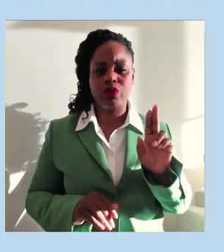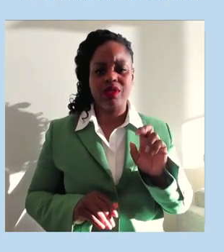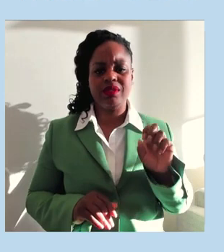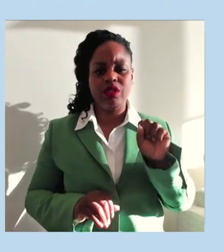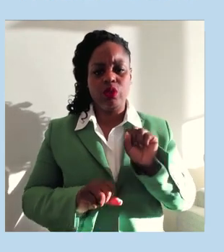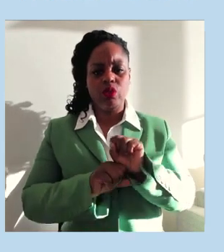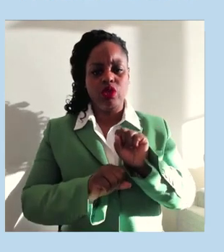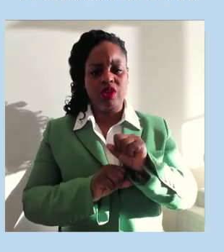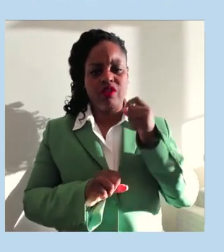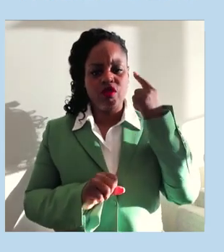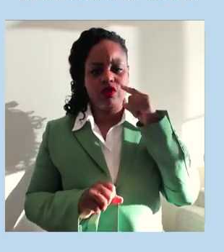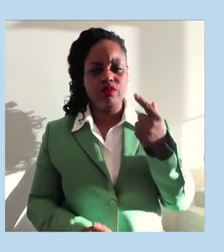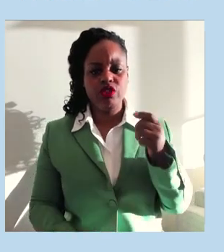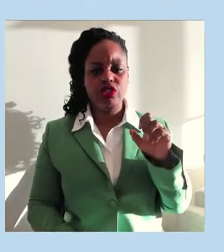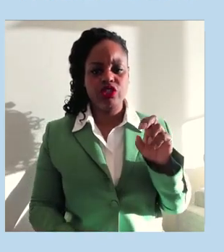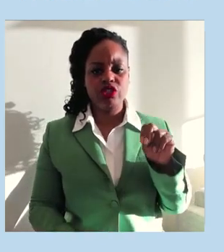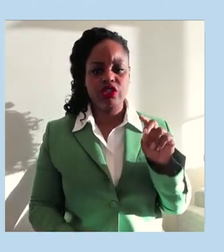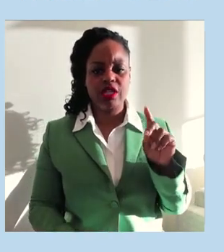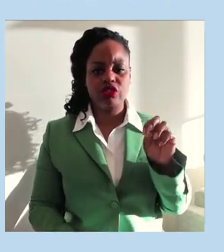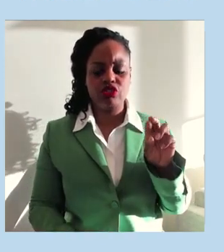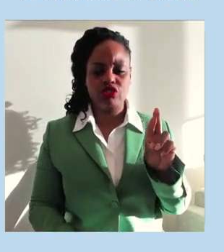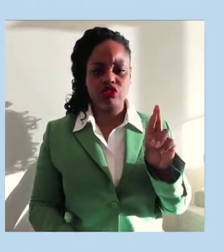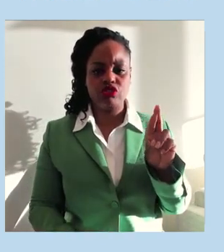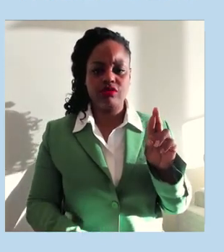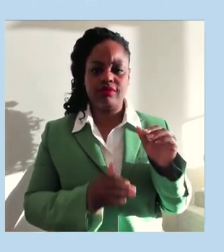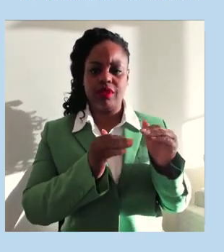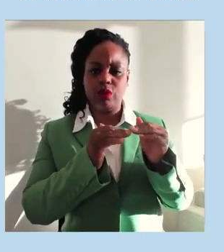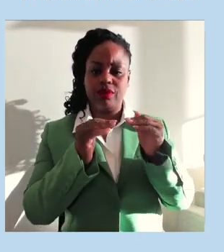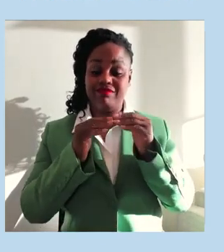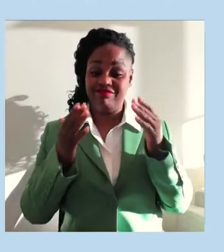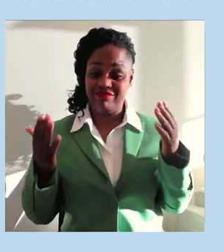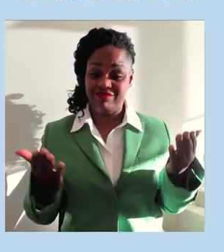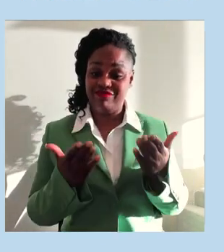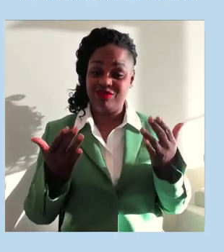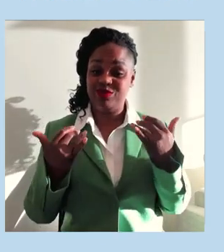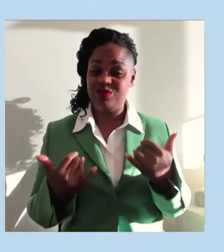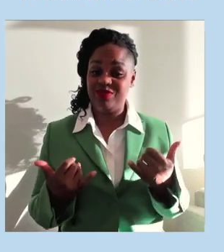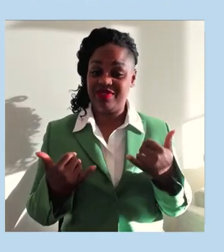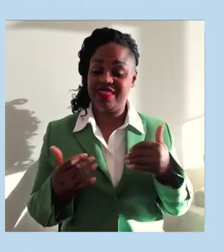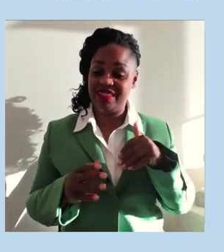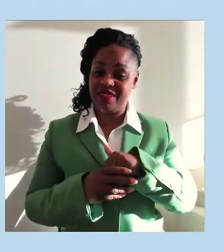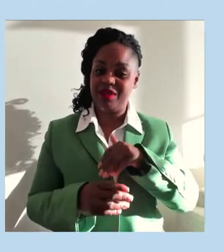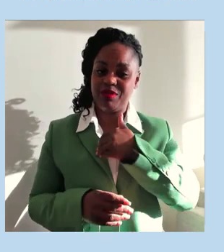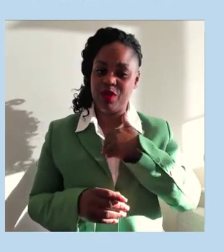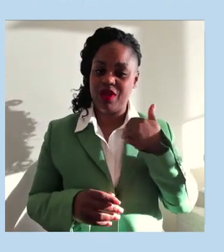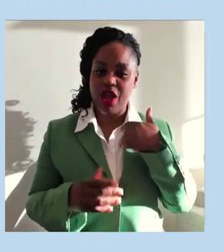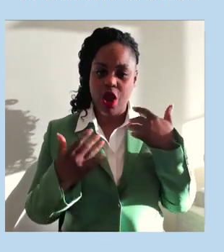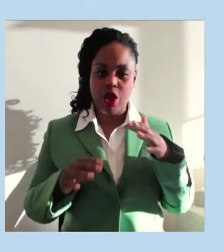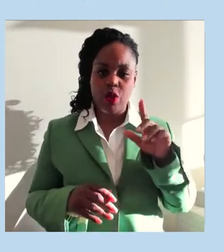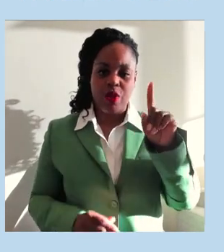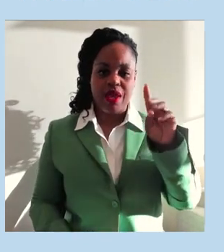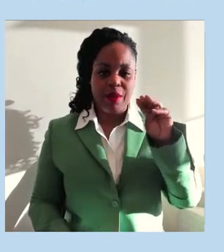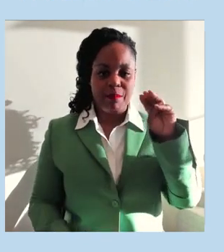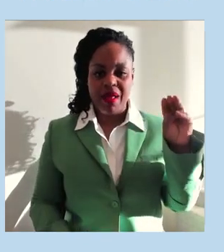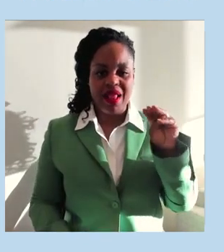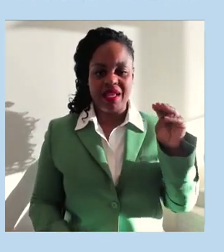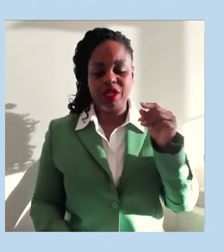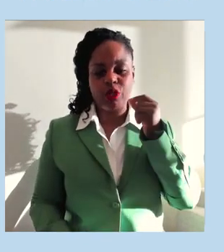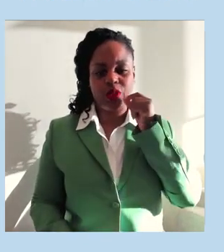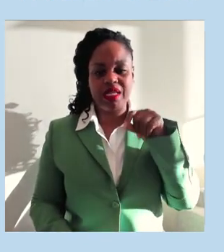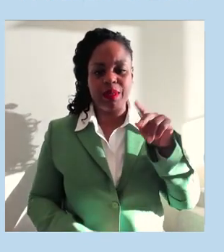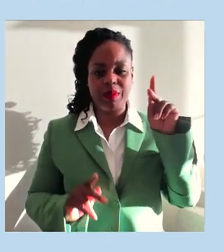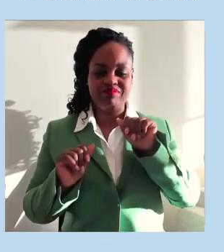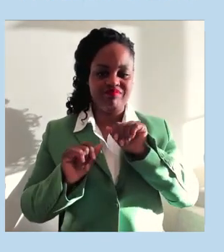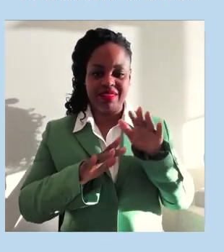from Warsaw, Poland, that already received more than a million of fleeing Ukrainians. As the world celebrates International Women's